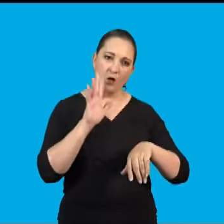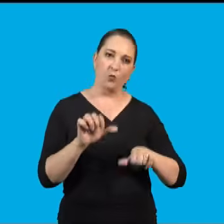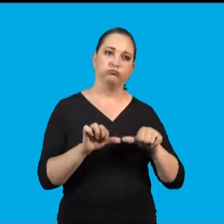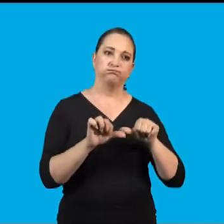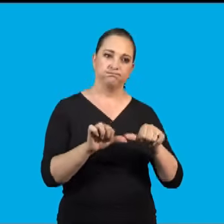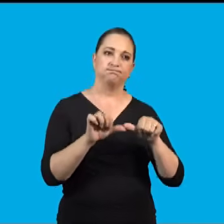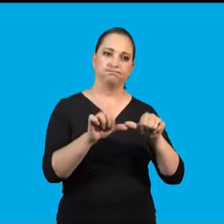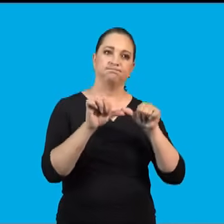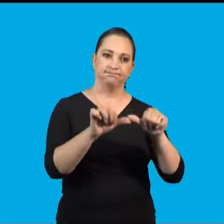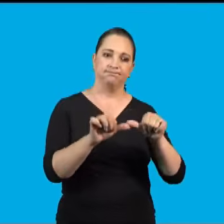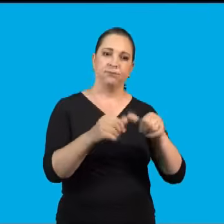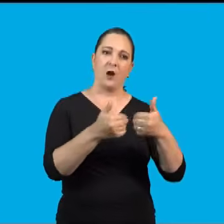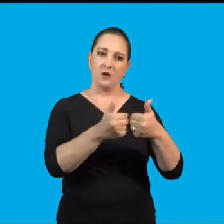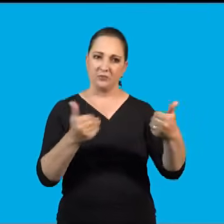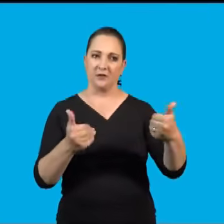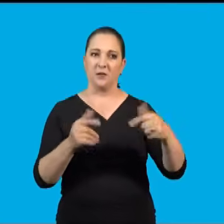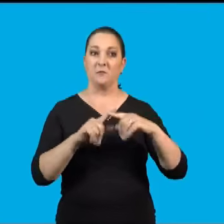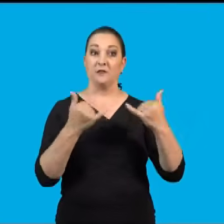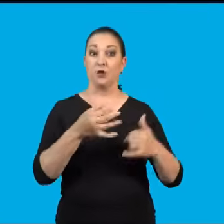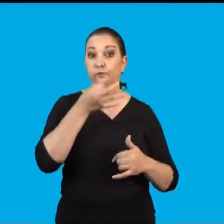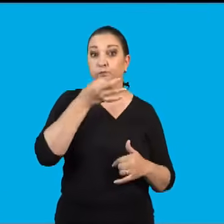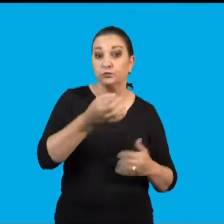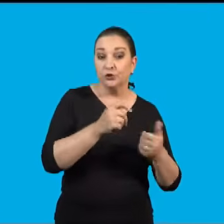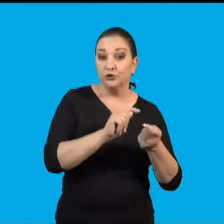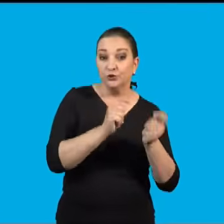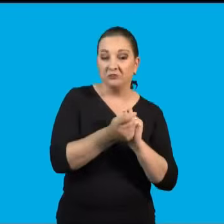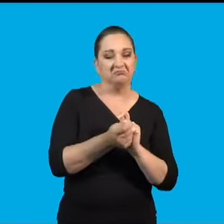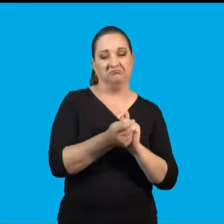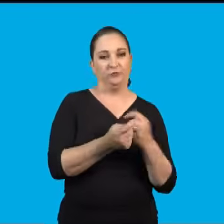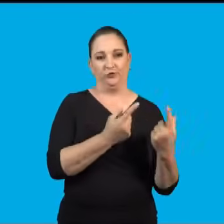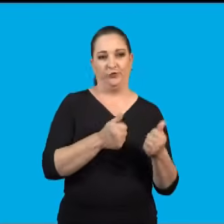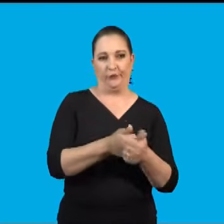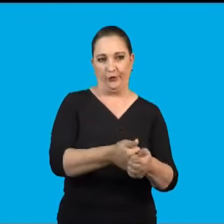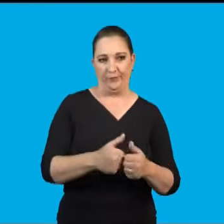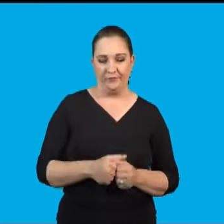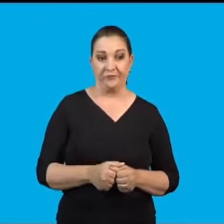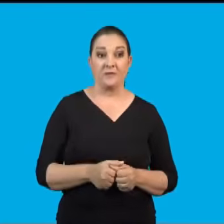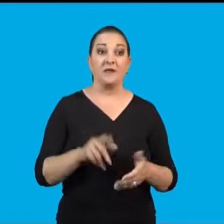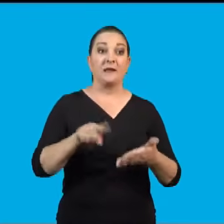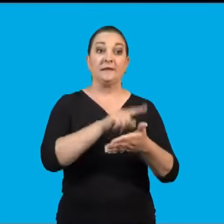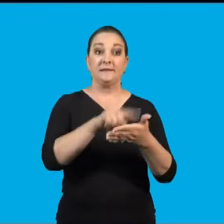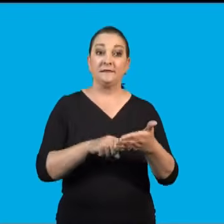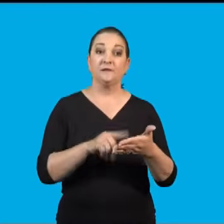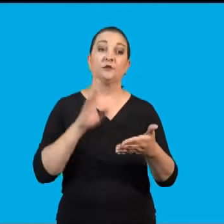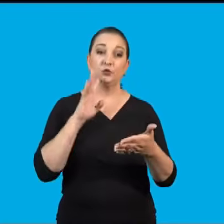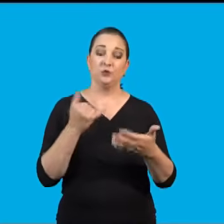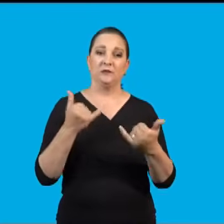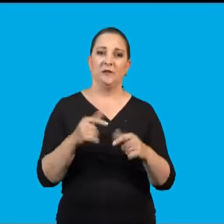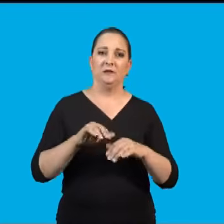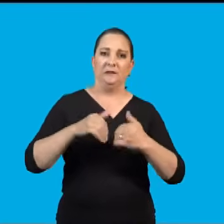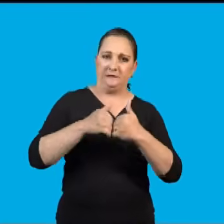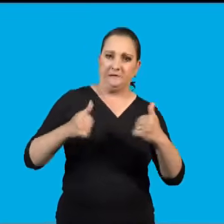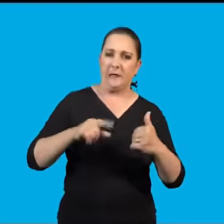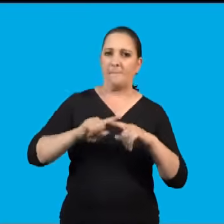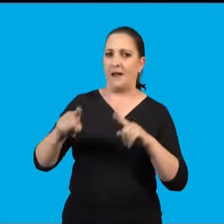would continue apartheid despite the proposed changes. The elections were deemed to be apartheid elections because